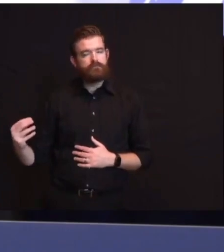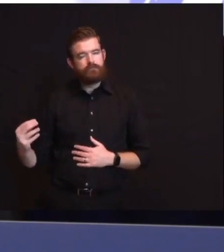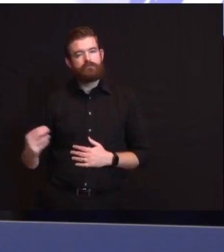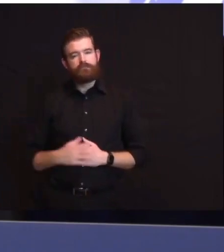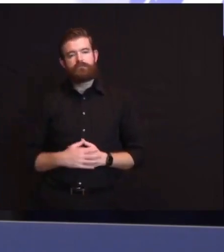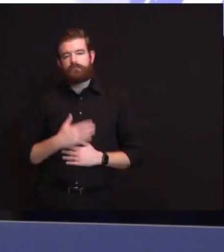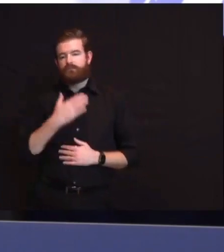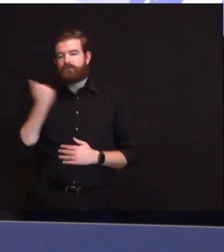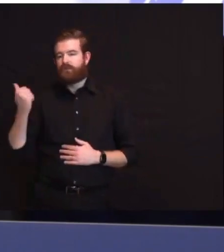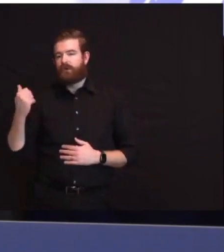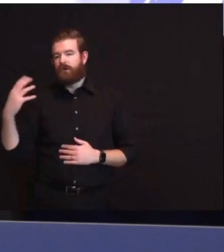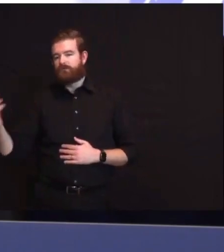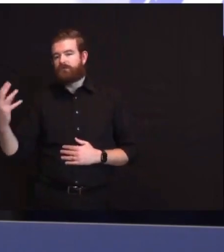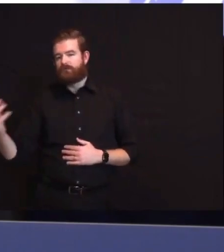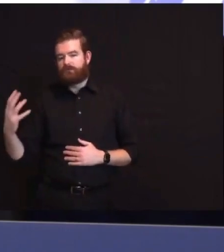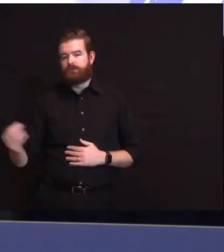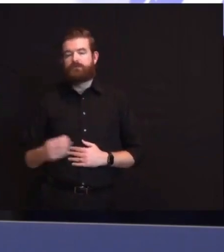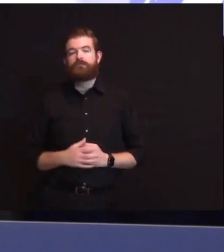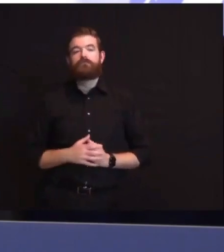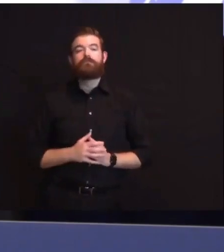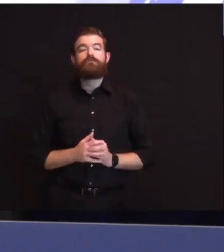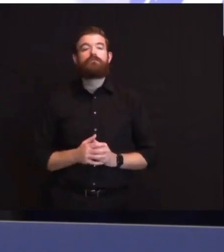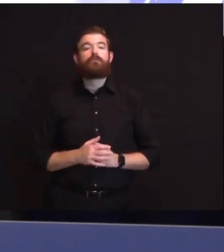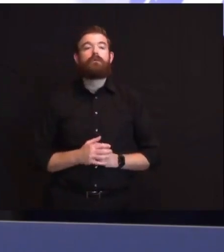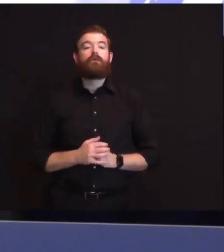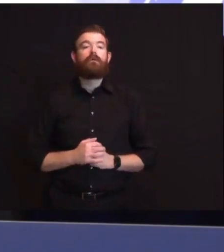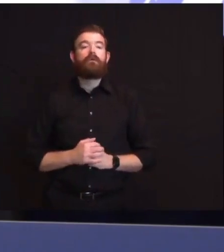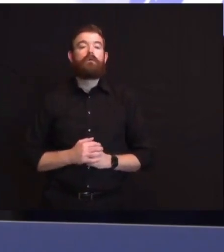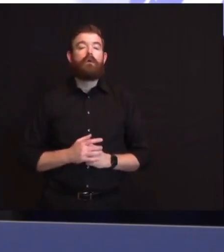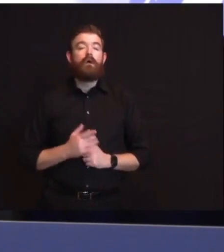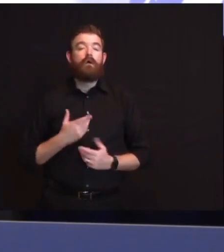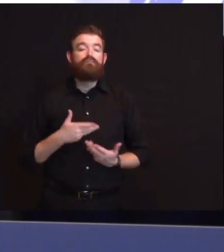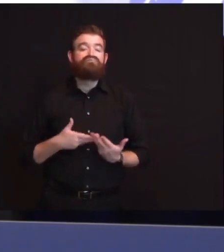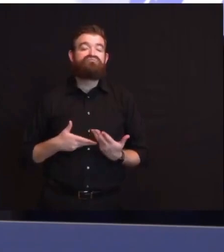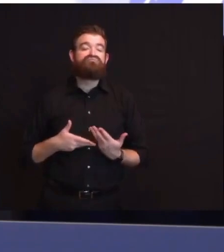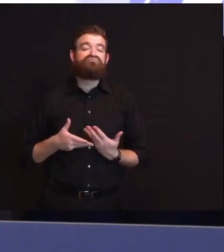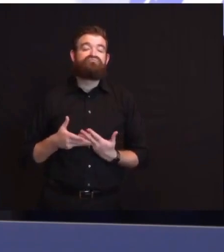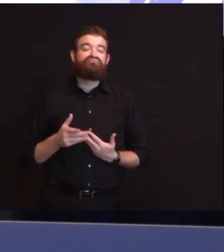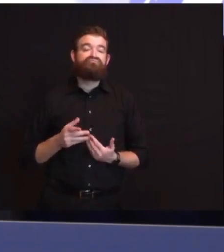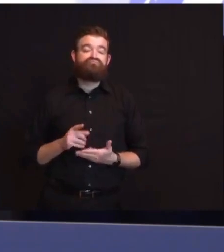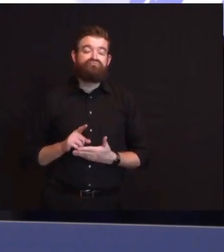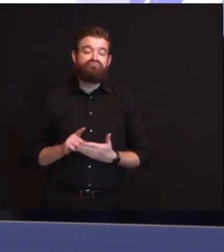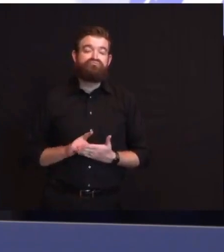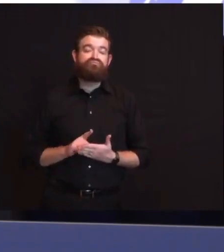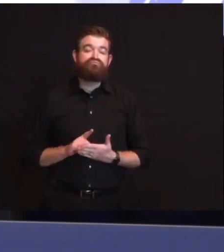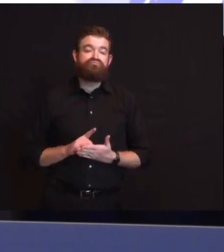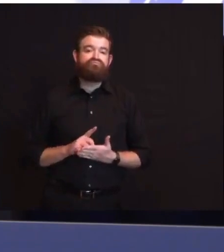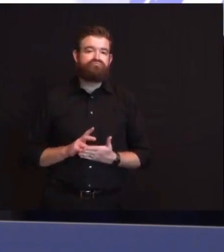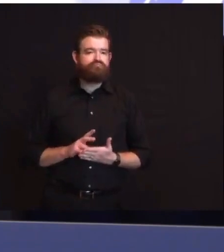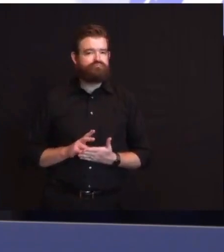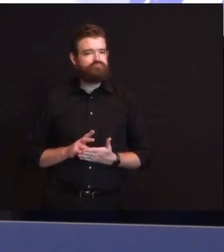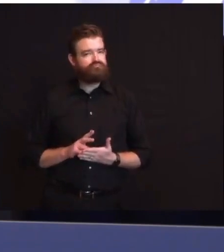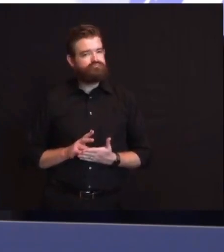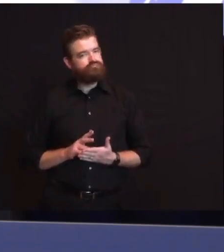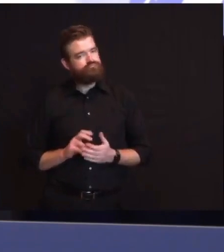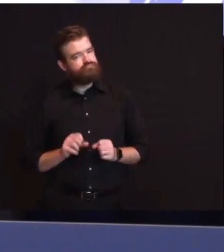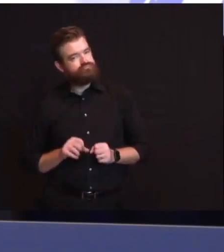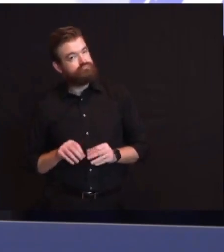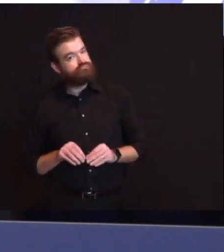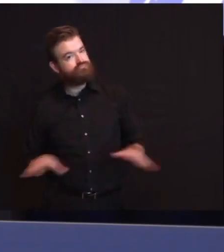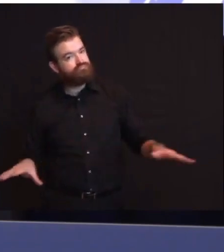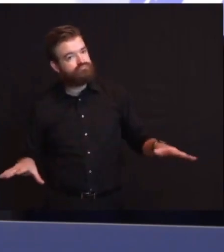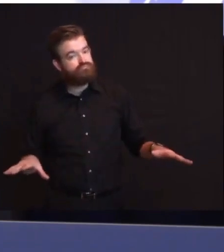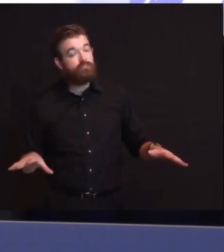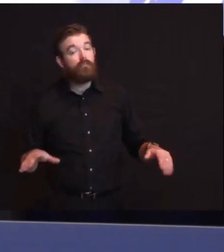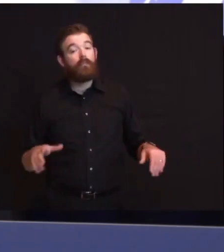pose more risk than shorter gatherings. Adherence to preventive measures influence risk. Individuals should